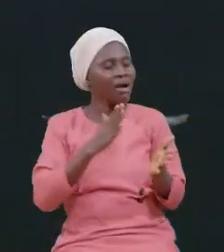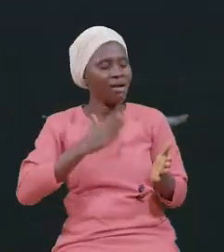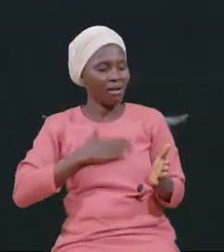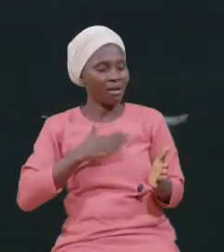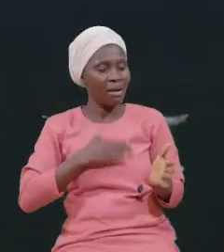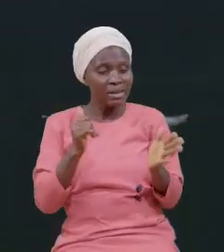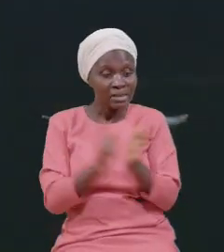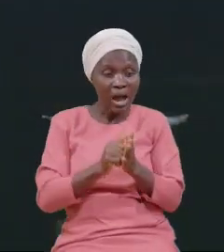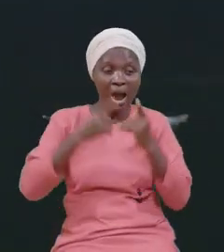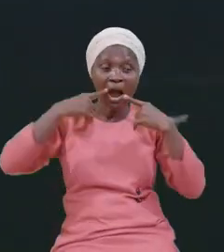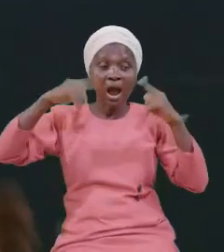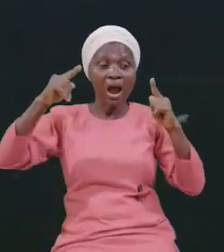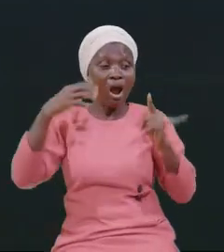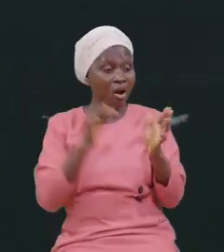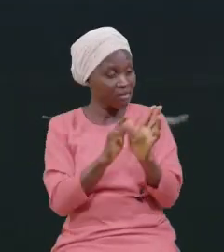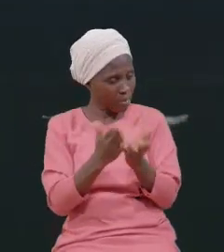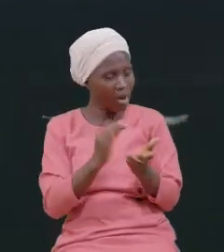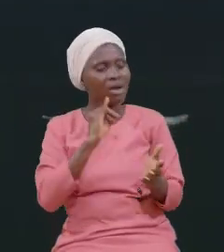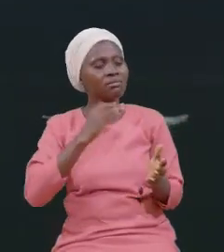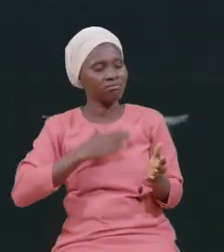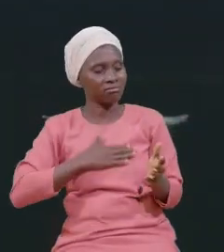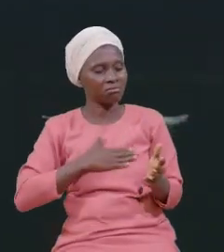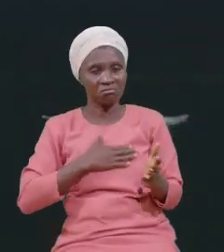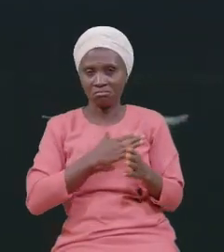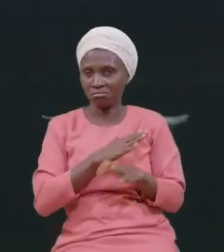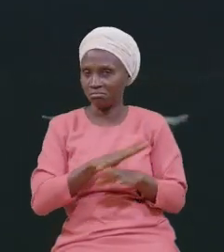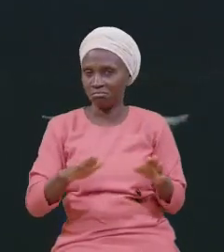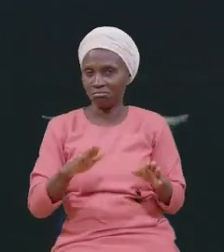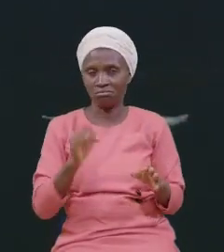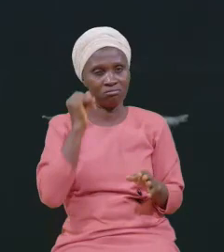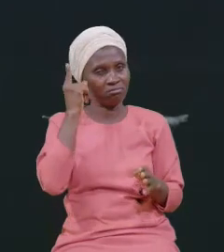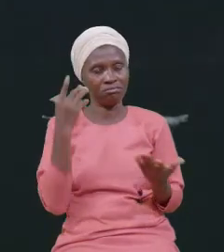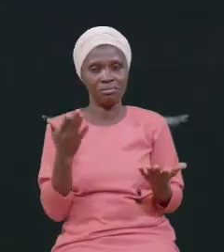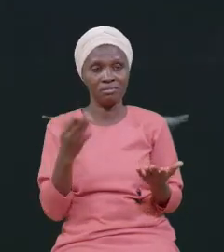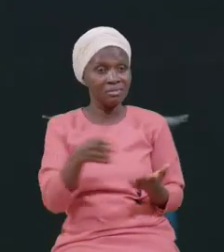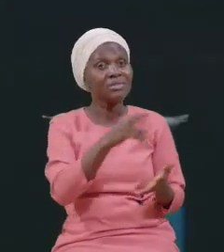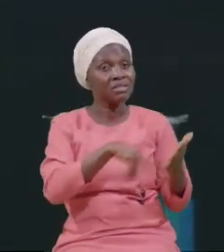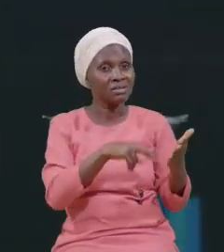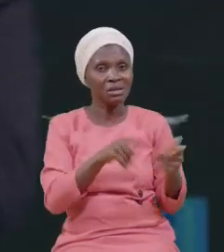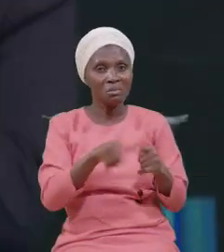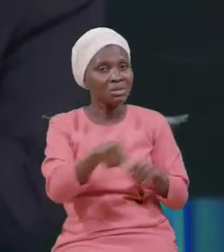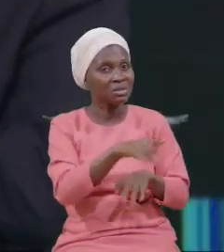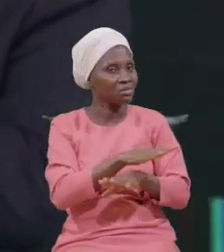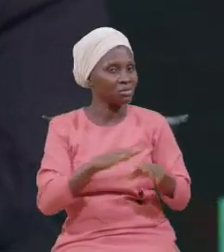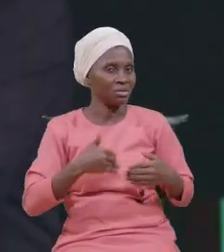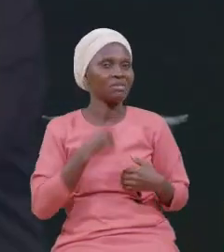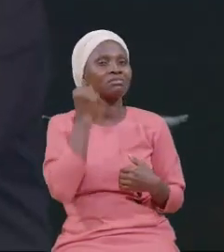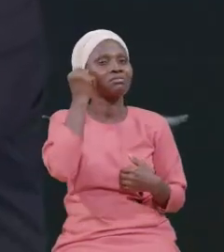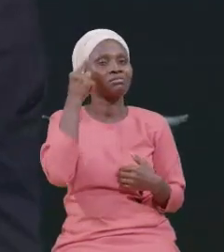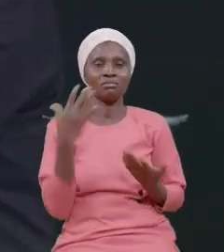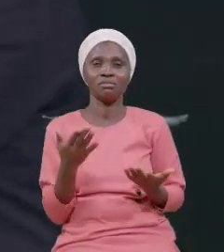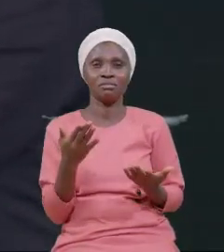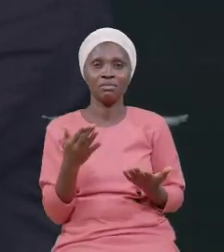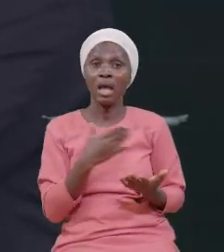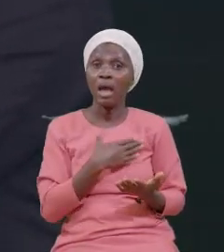proclamation of scripture is mine. They read, but they are sightless. And Christ is